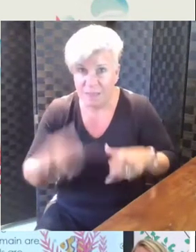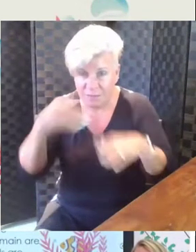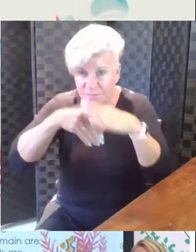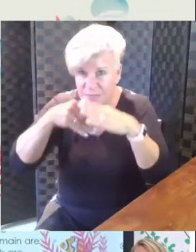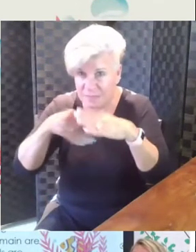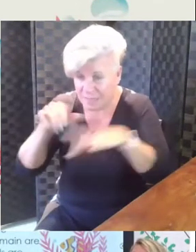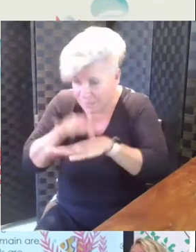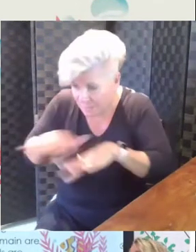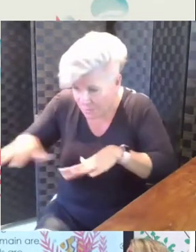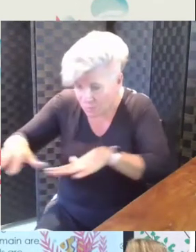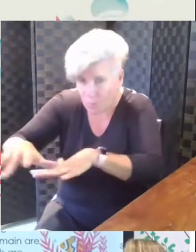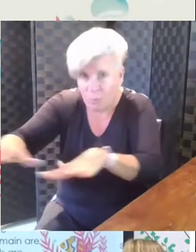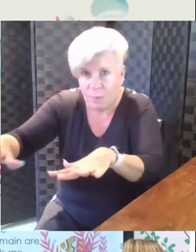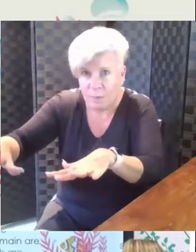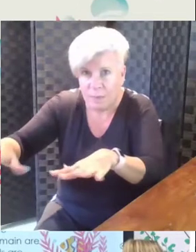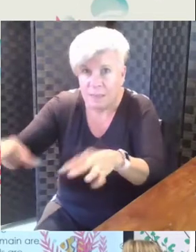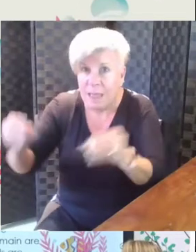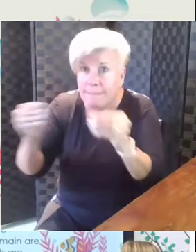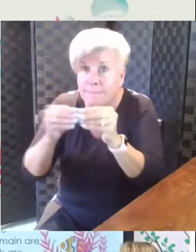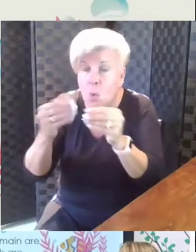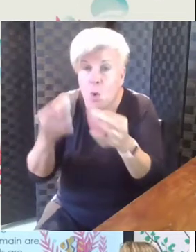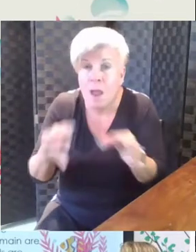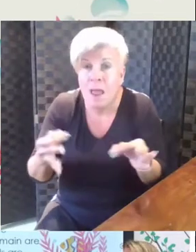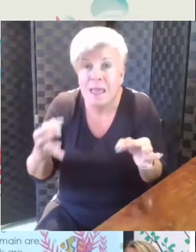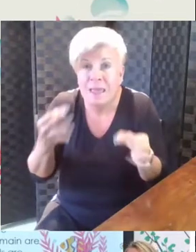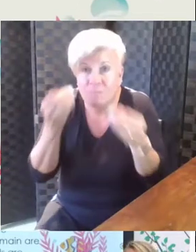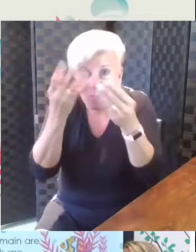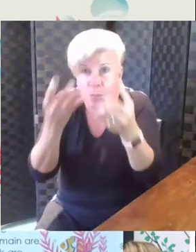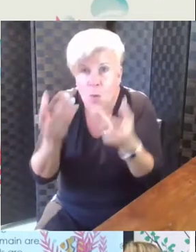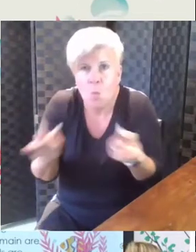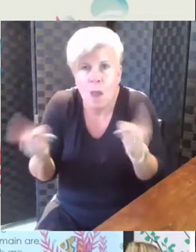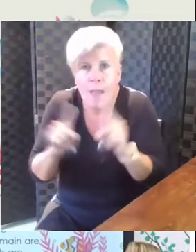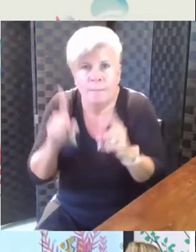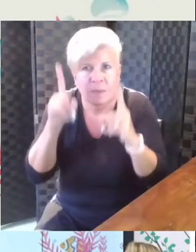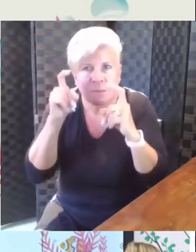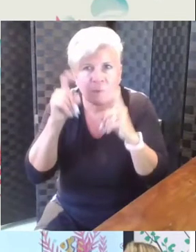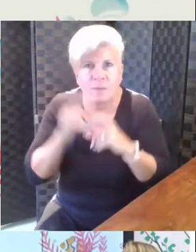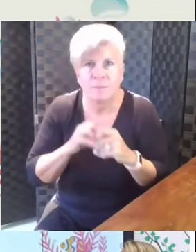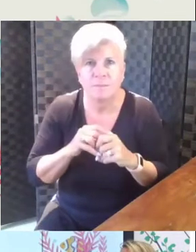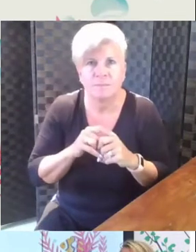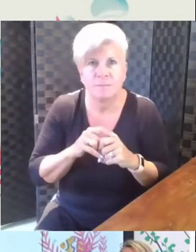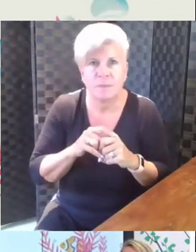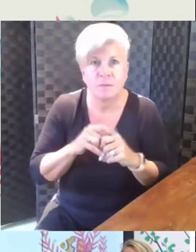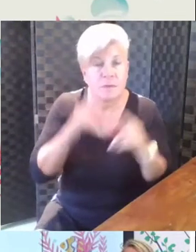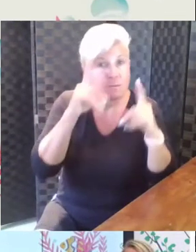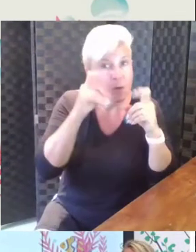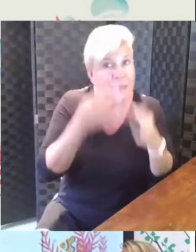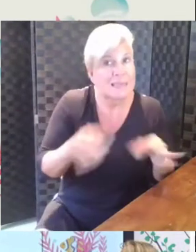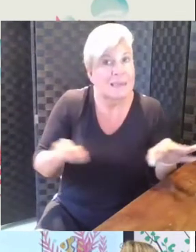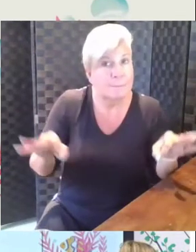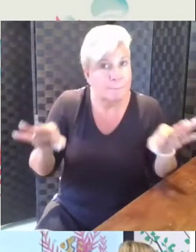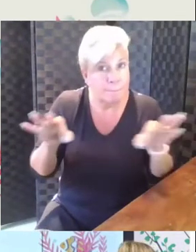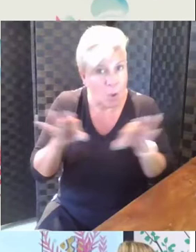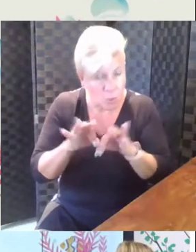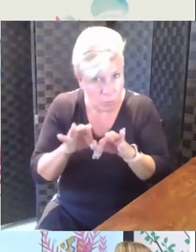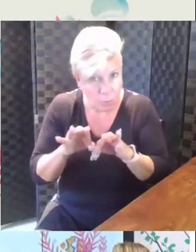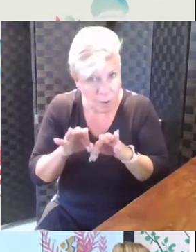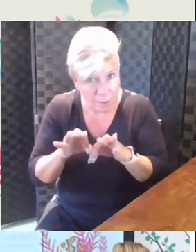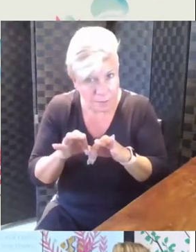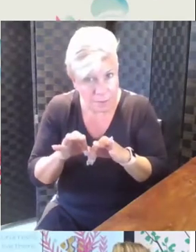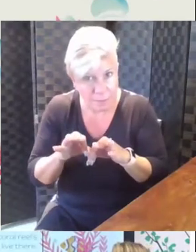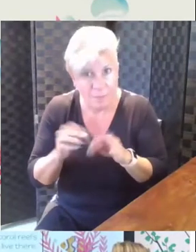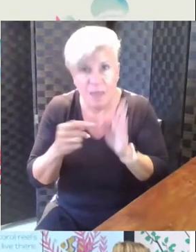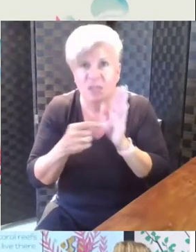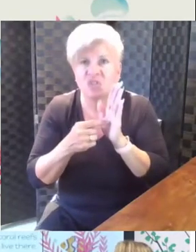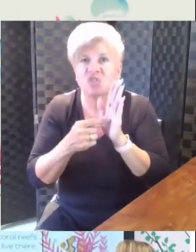coral reef. That gives me more information about what's happening in that picture. So photographs are important